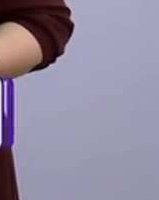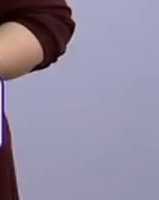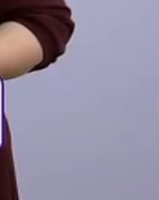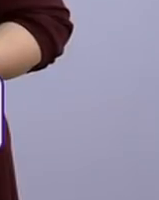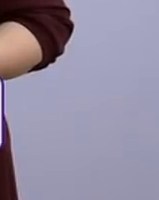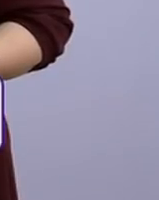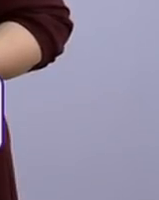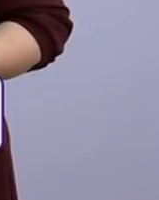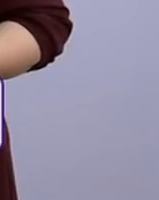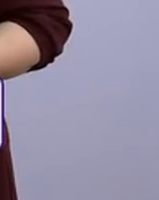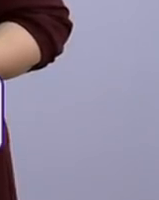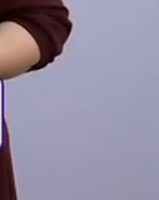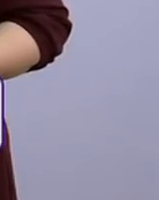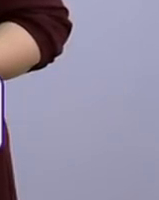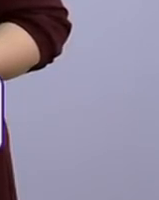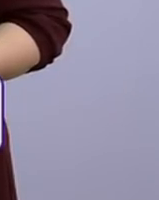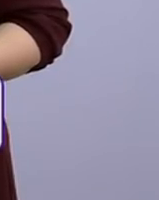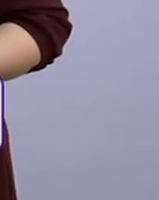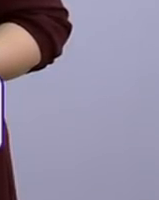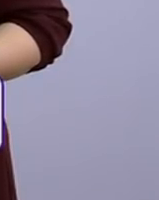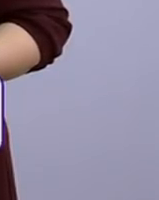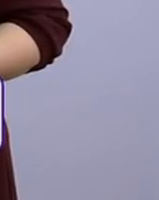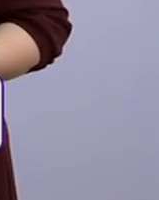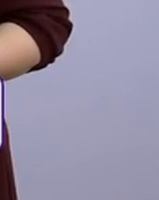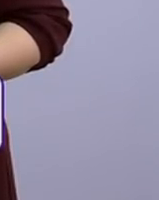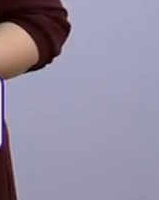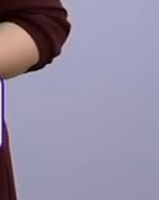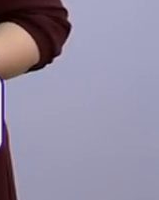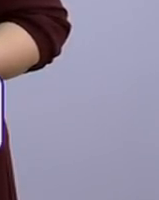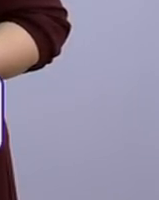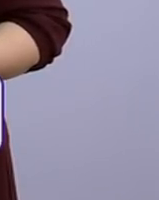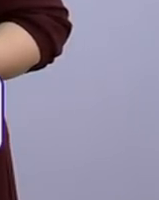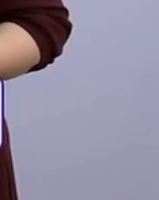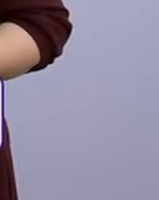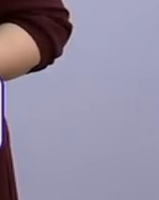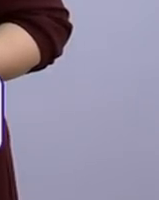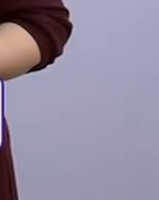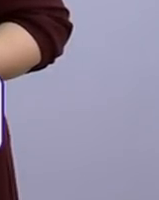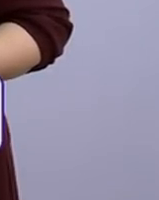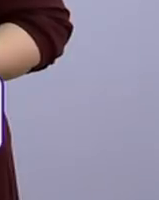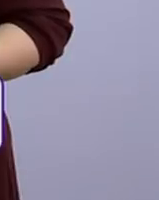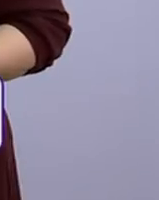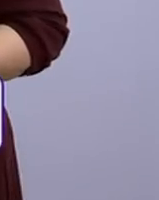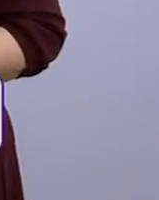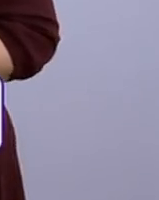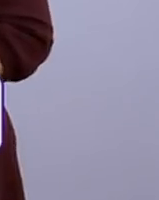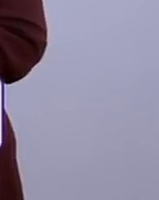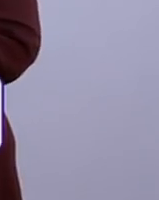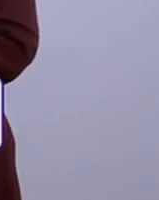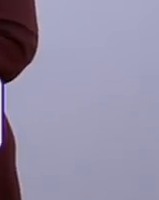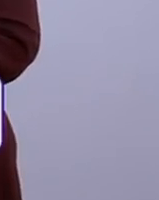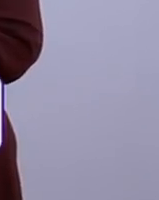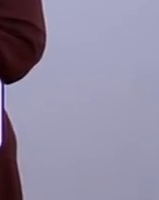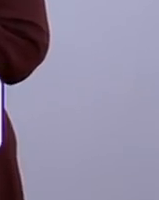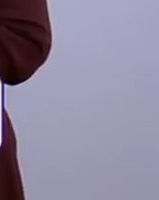Please be ready to write down some information. Prepare your pens and papers.